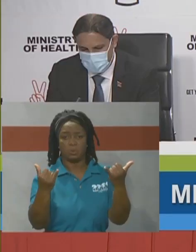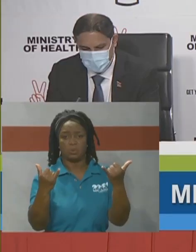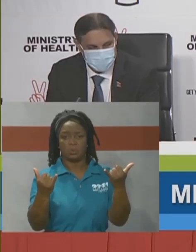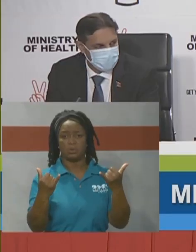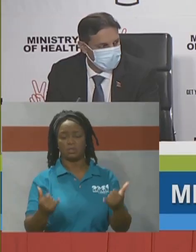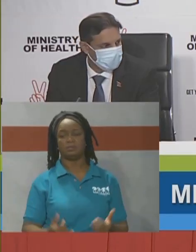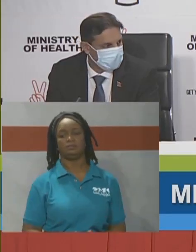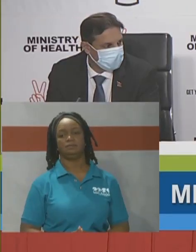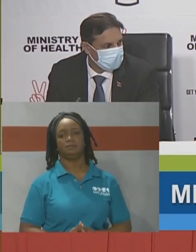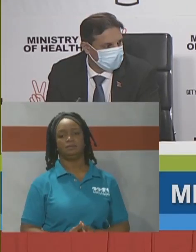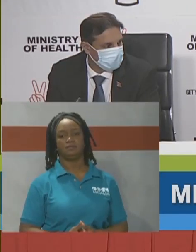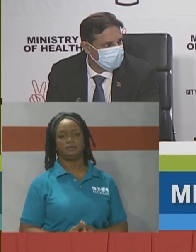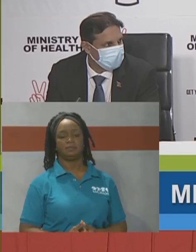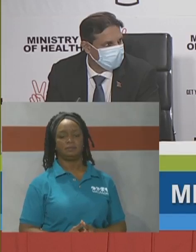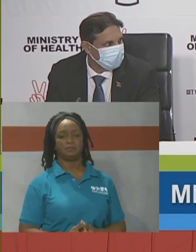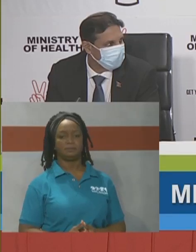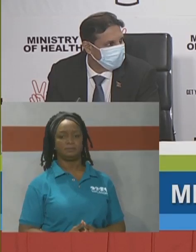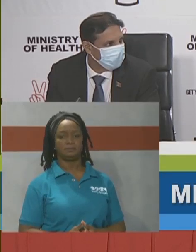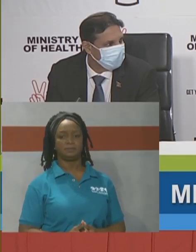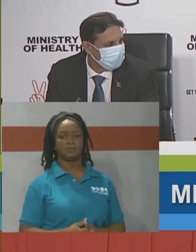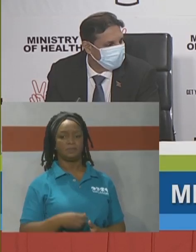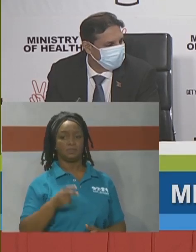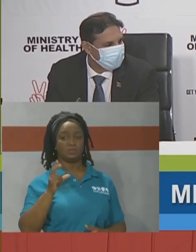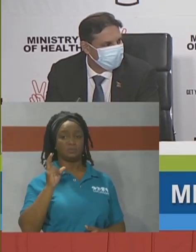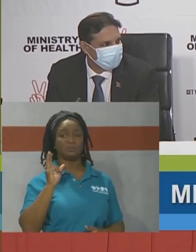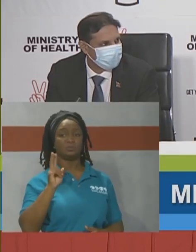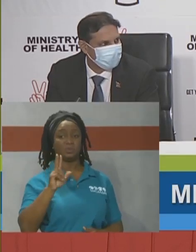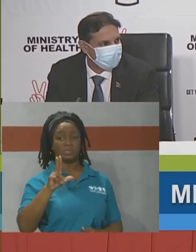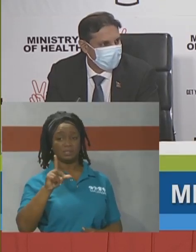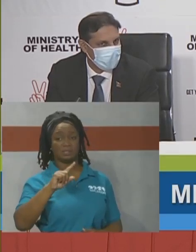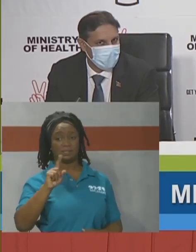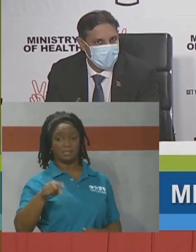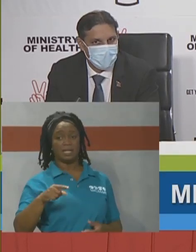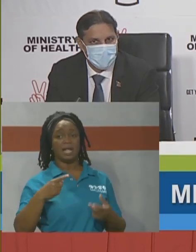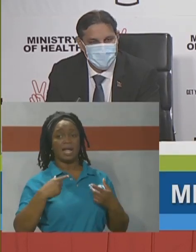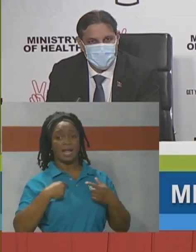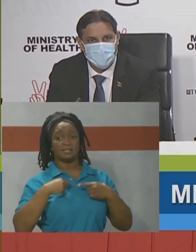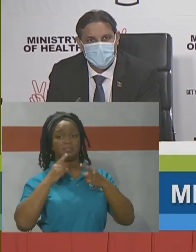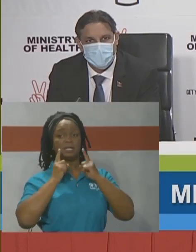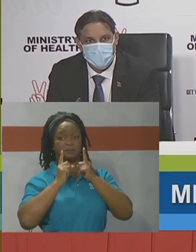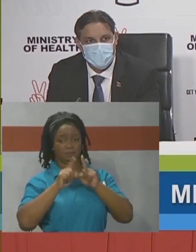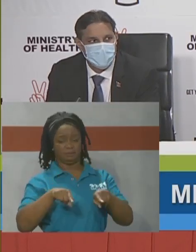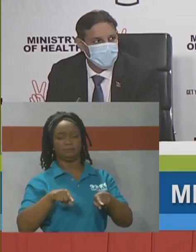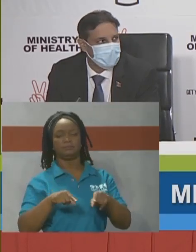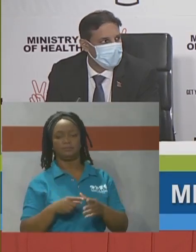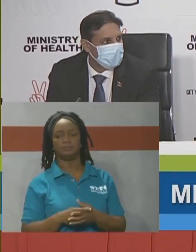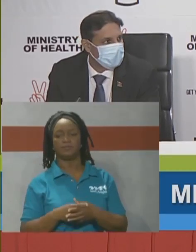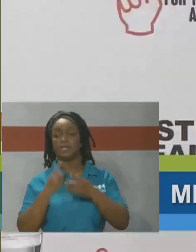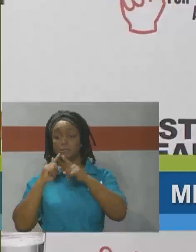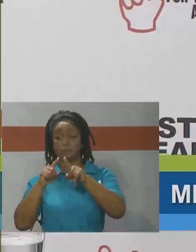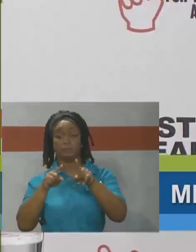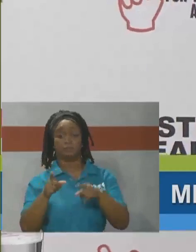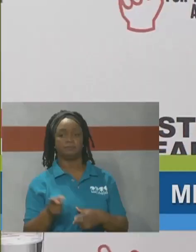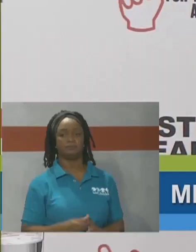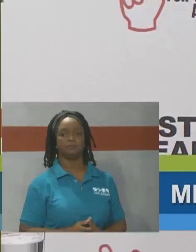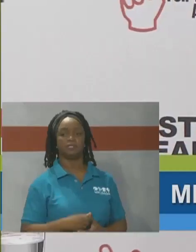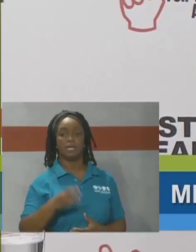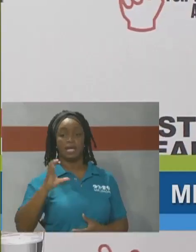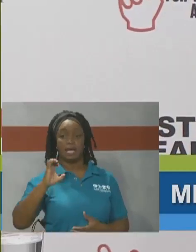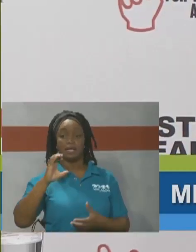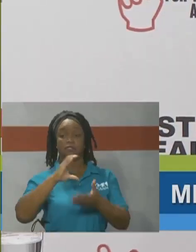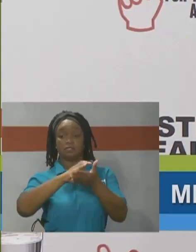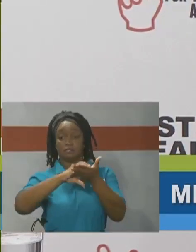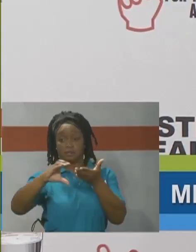take 3 questions. I hope I remember all 3. On the e-vaccination card, I spoke with Minister